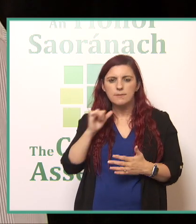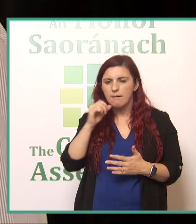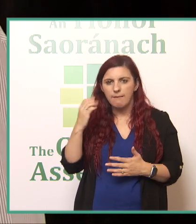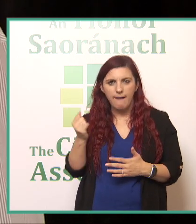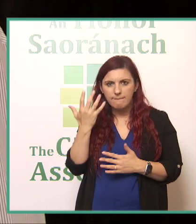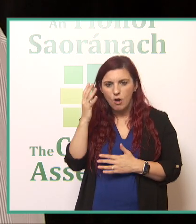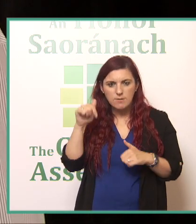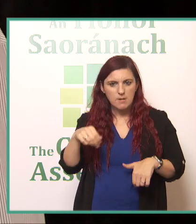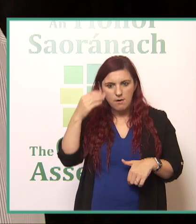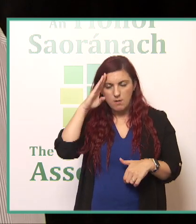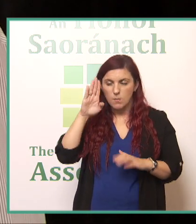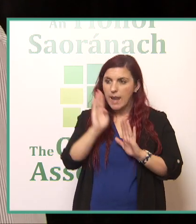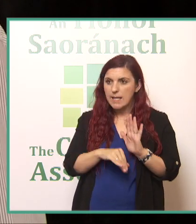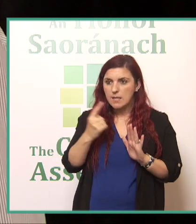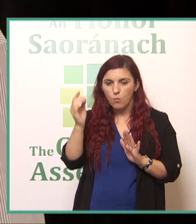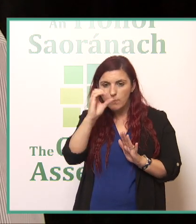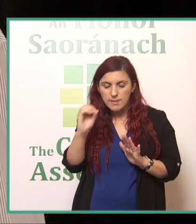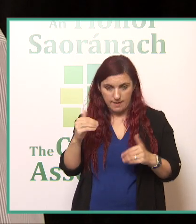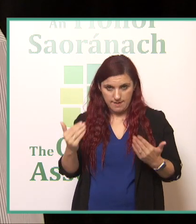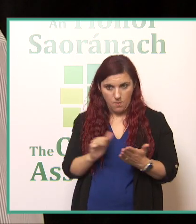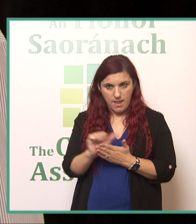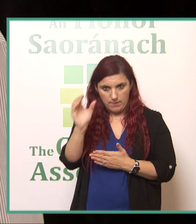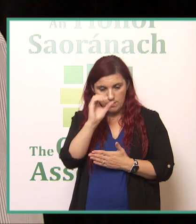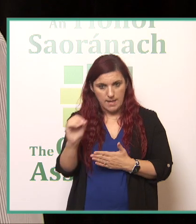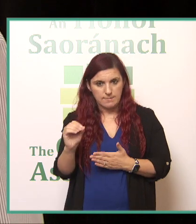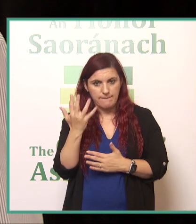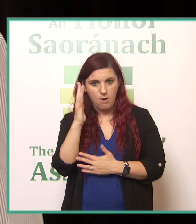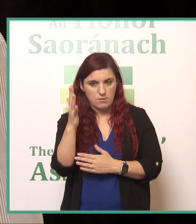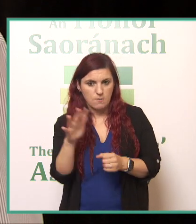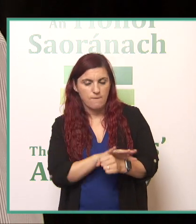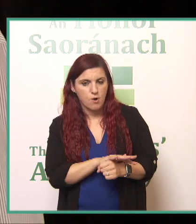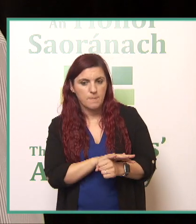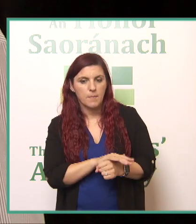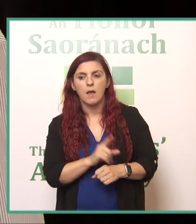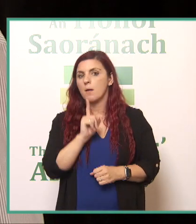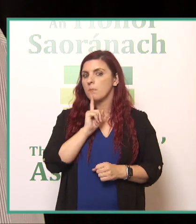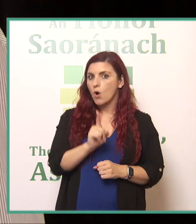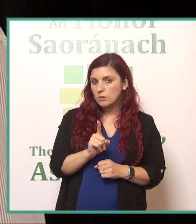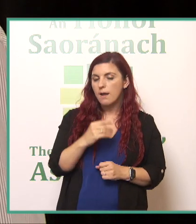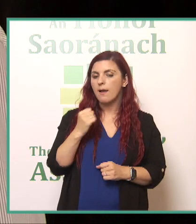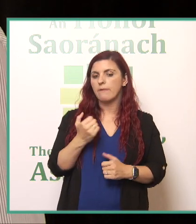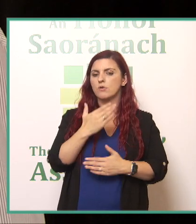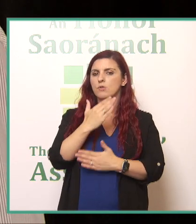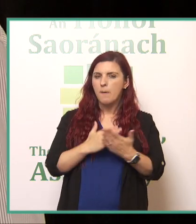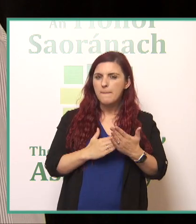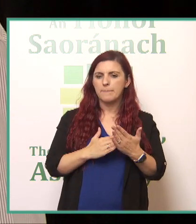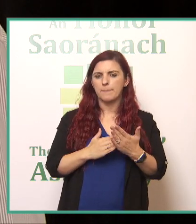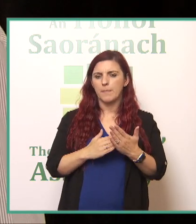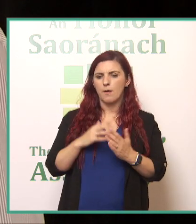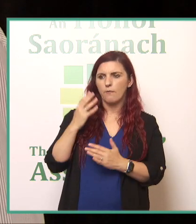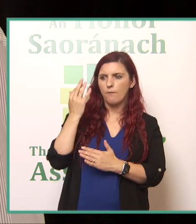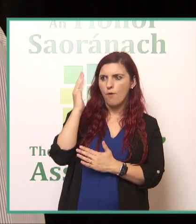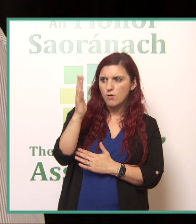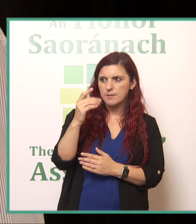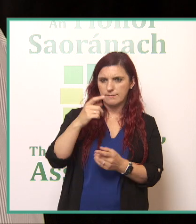forests in Ireland. It was less than 1%. We're now at 11% forest cover. However, there are some forests in